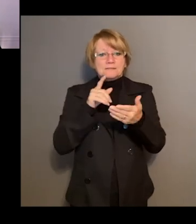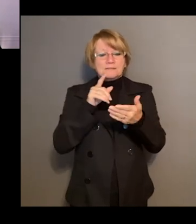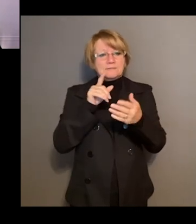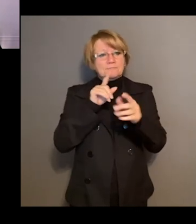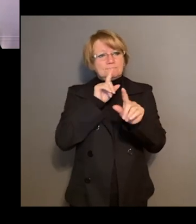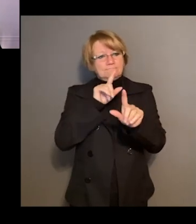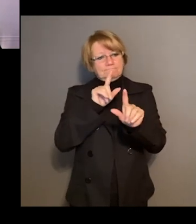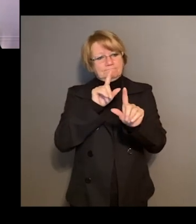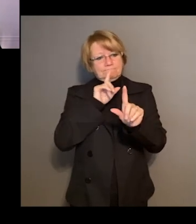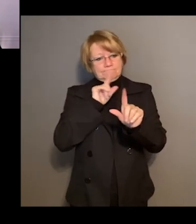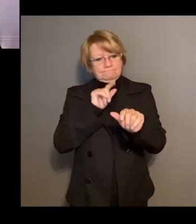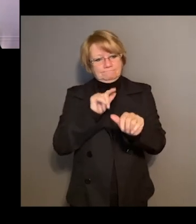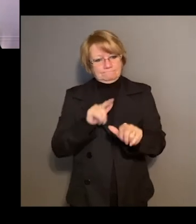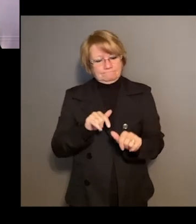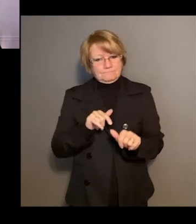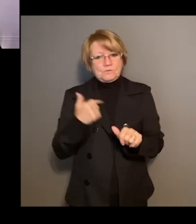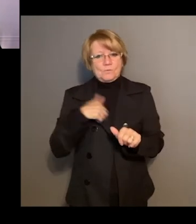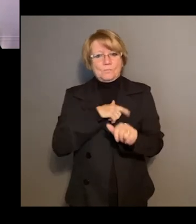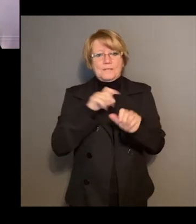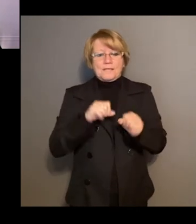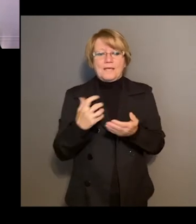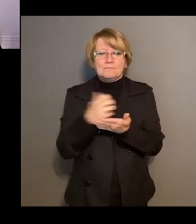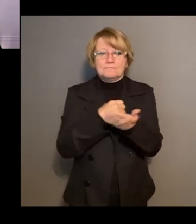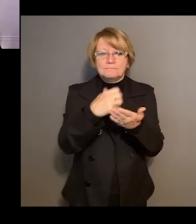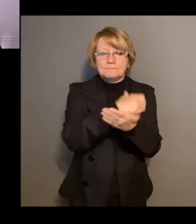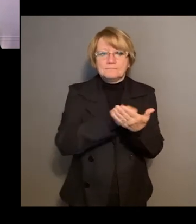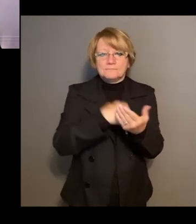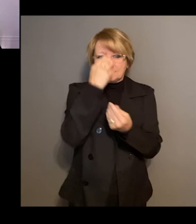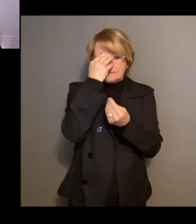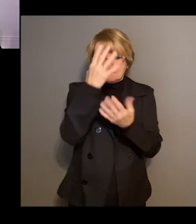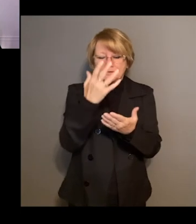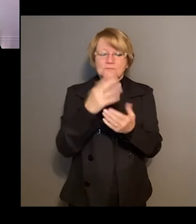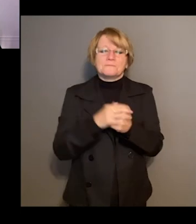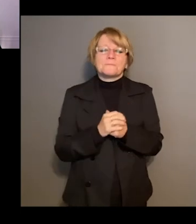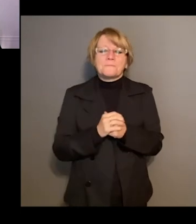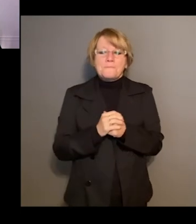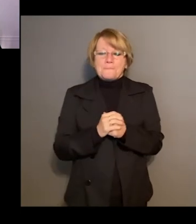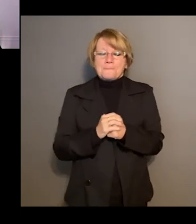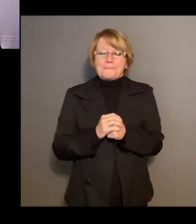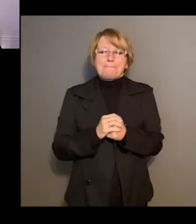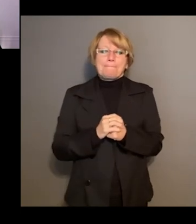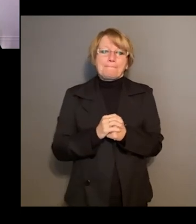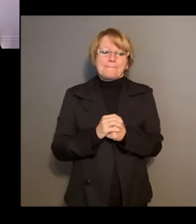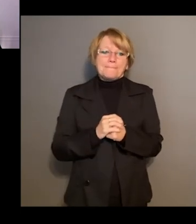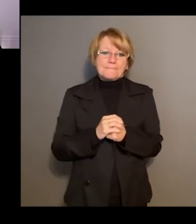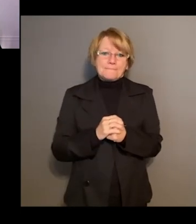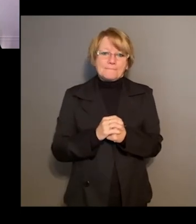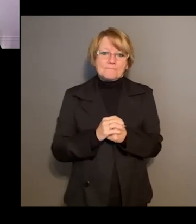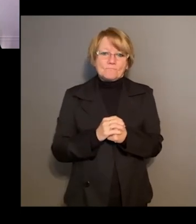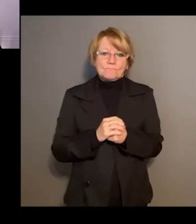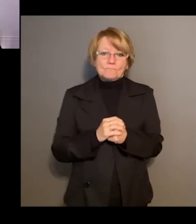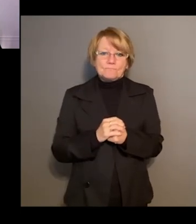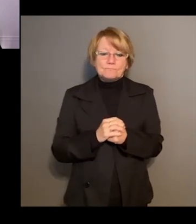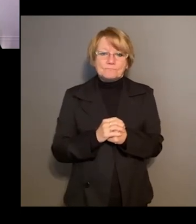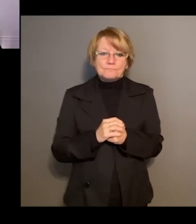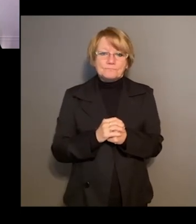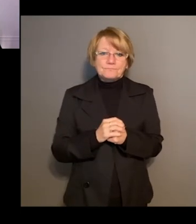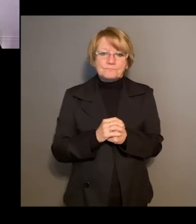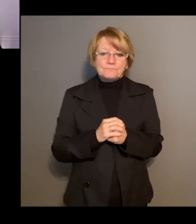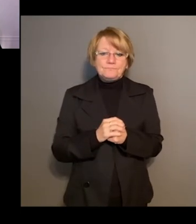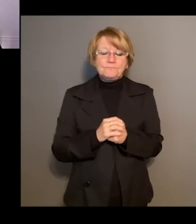thoughts that you have, we like to collect that data and build on it if you can. So that will be up there tomorrow. Next slide.